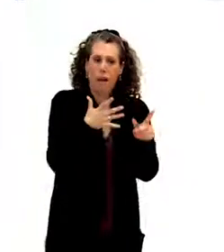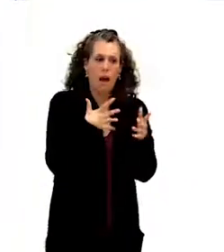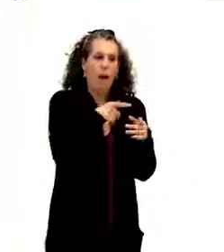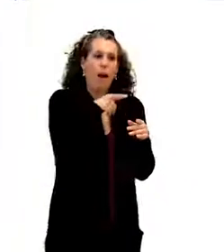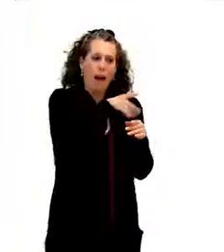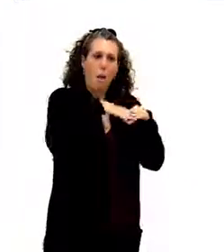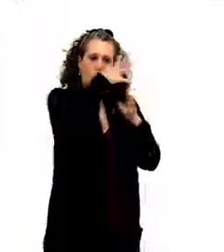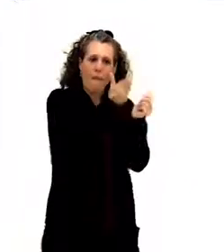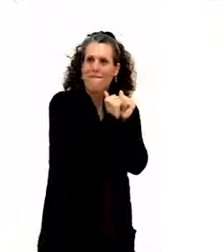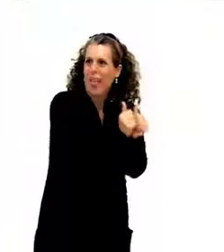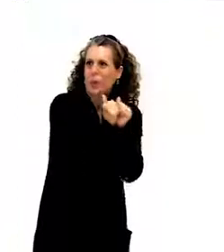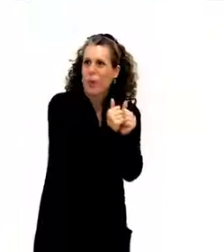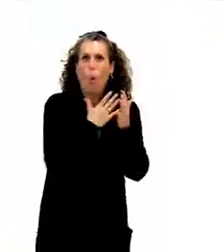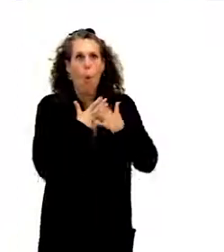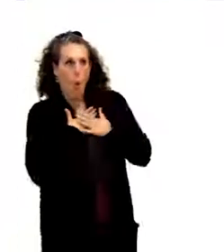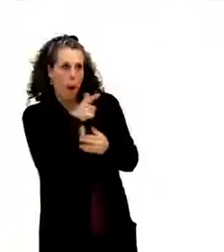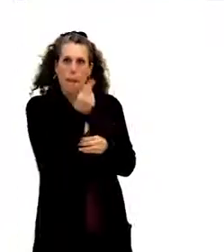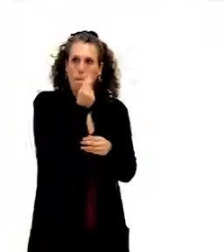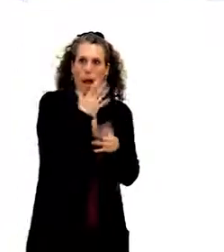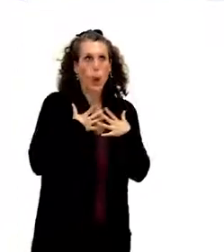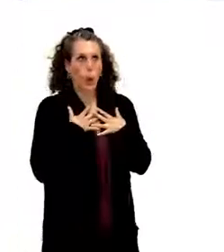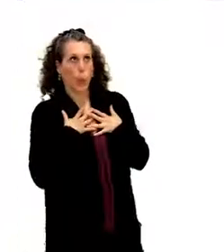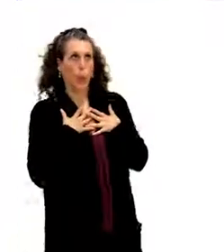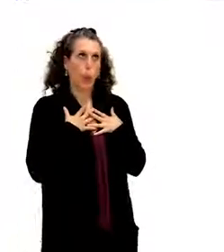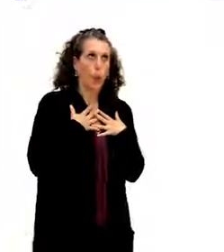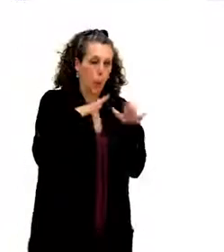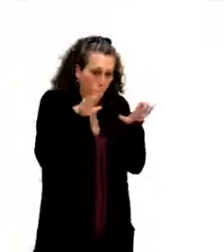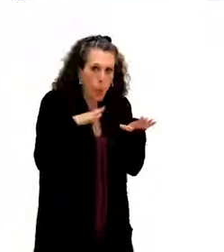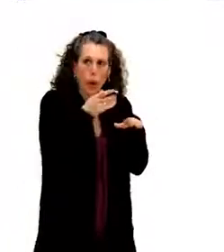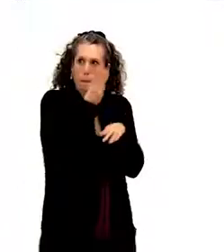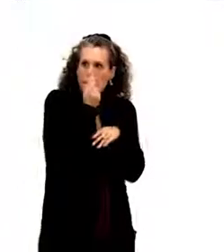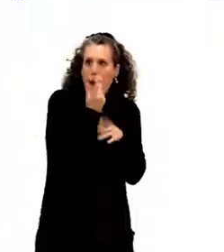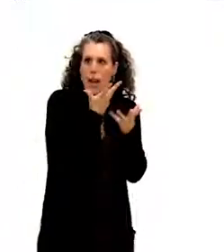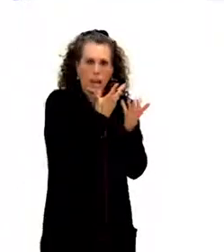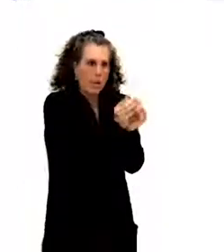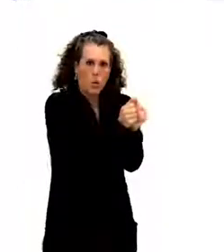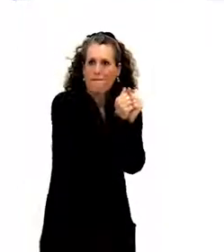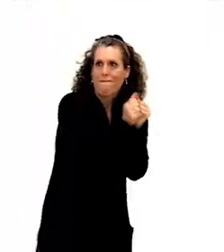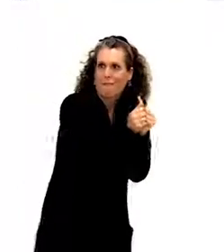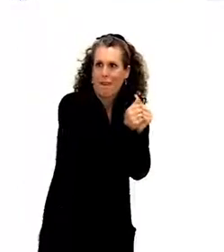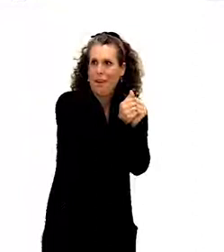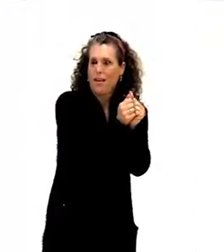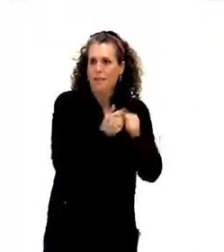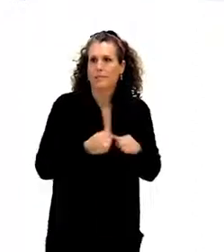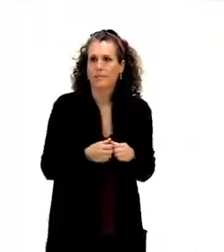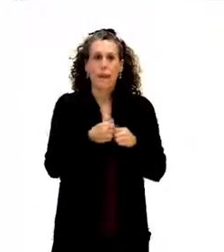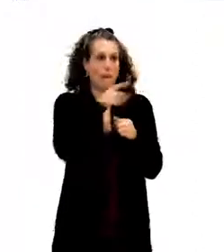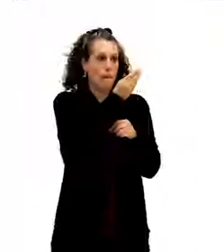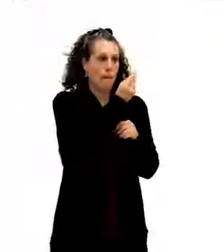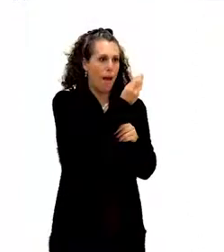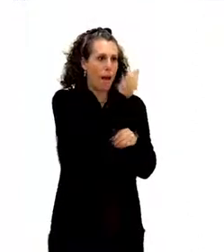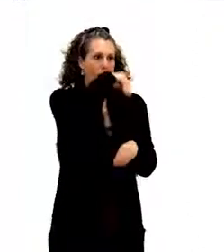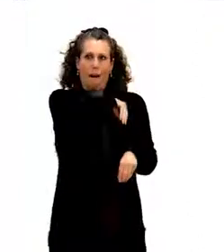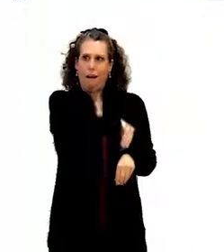valued. There is a value. Not only a price, but there is a value. That means profit. That